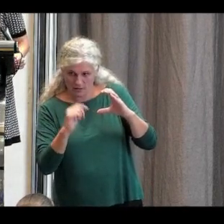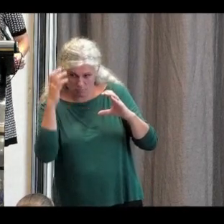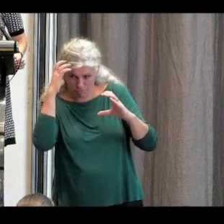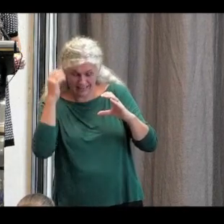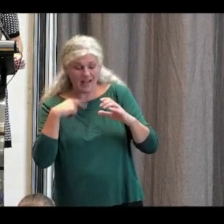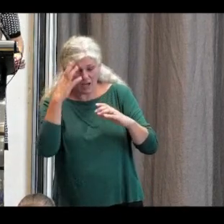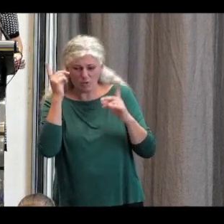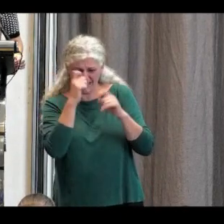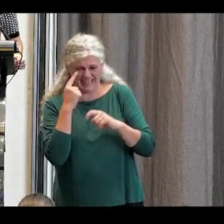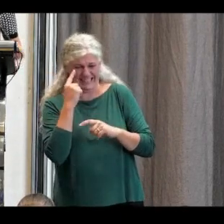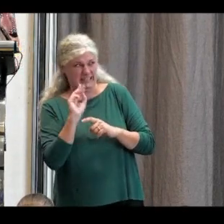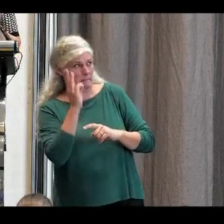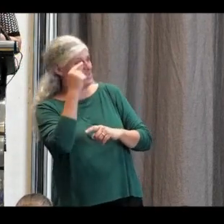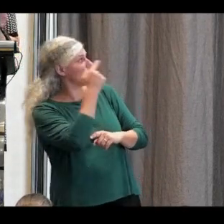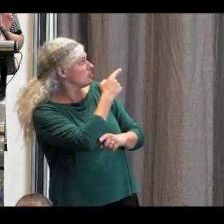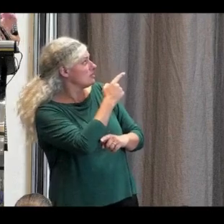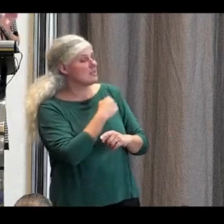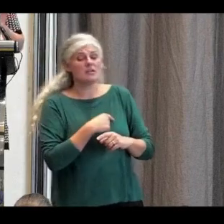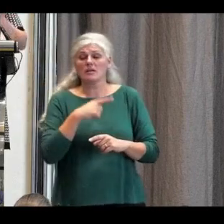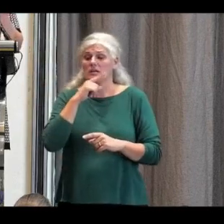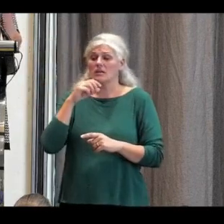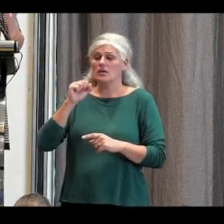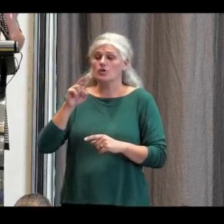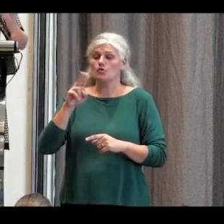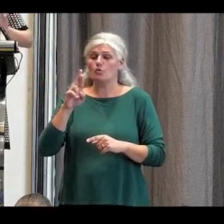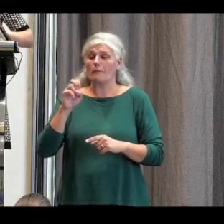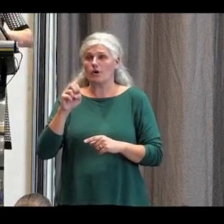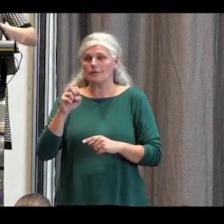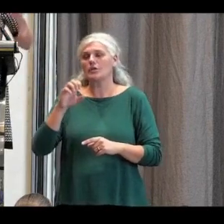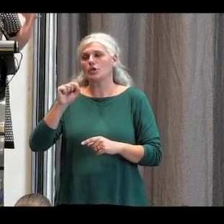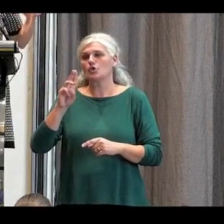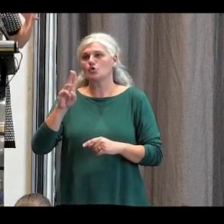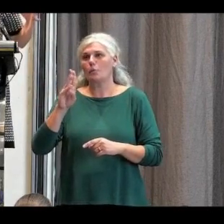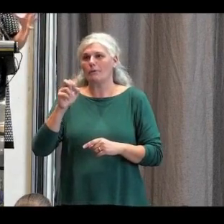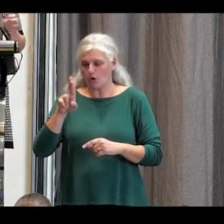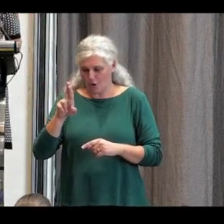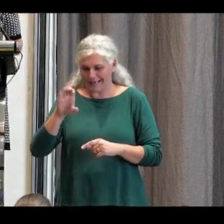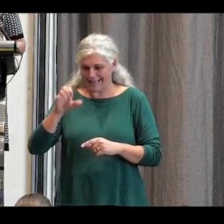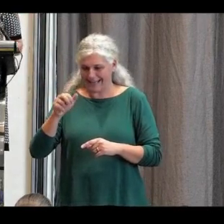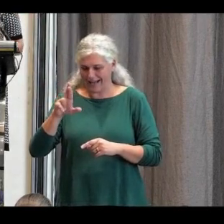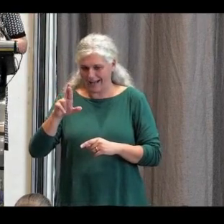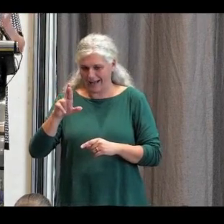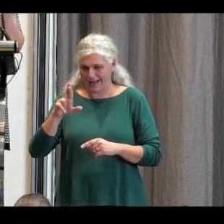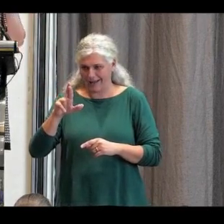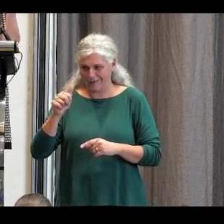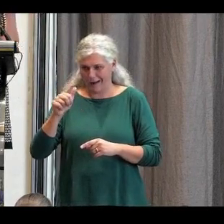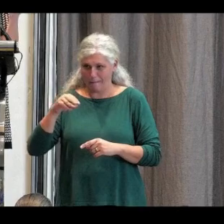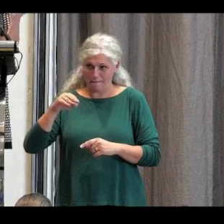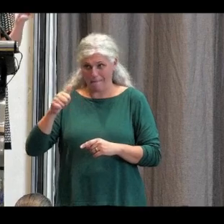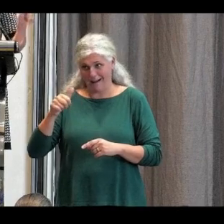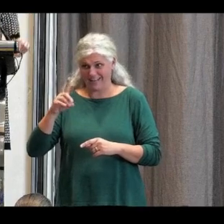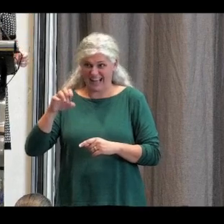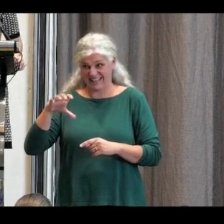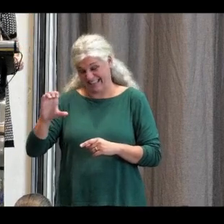difficult to see on the slide. So this is called the suprachiasmatic nucleus. It has a very big name, but we will keep